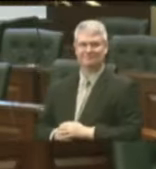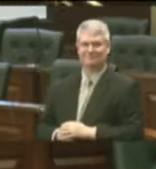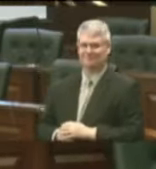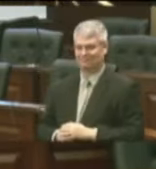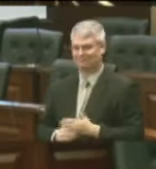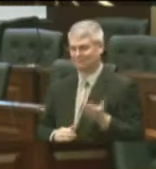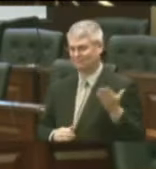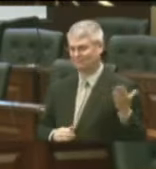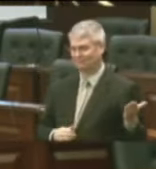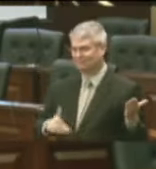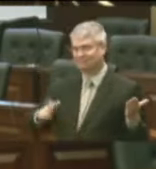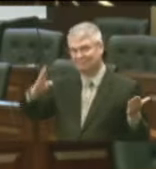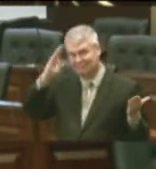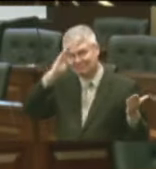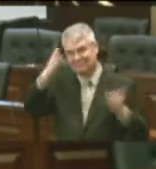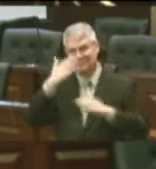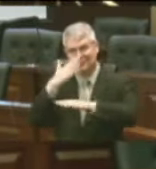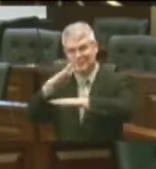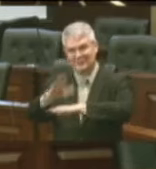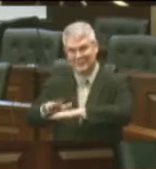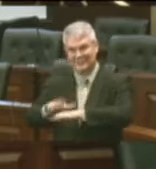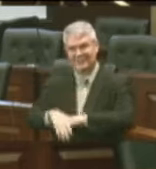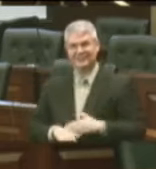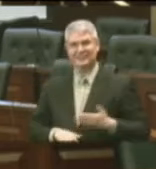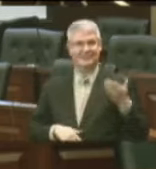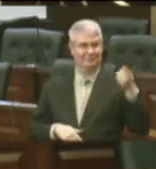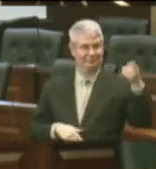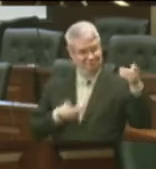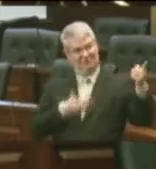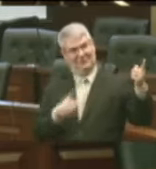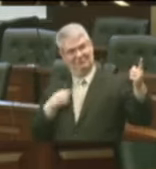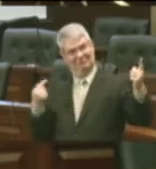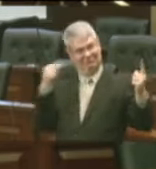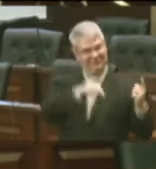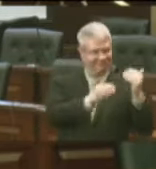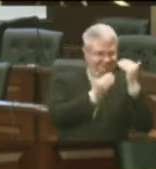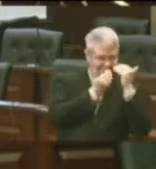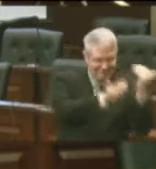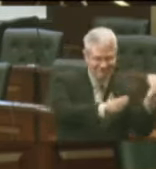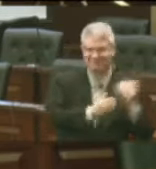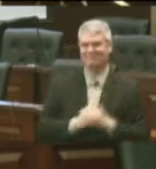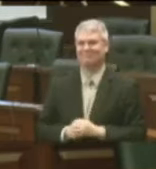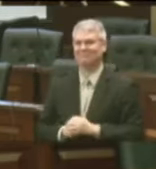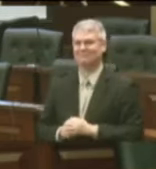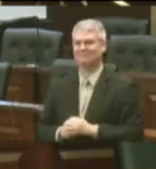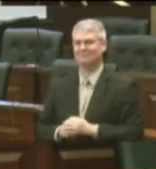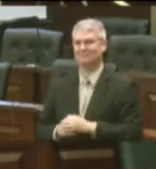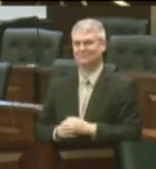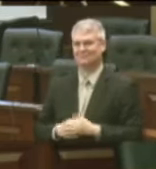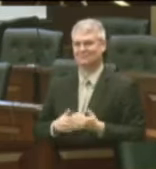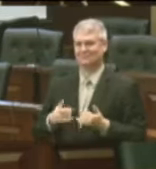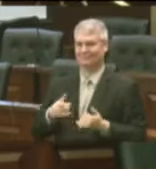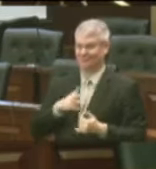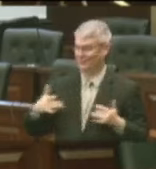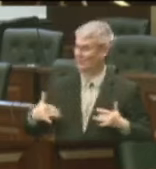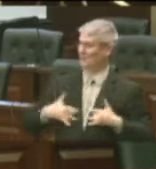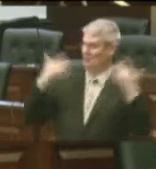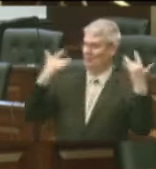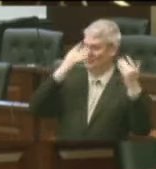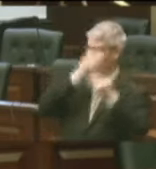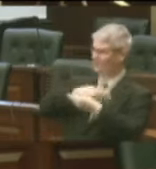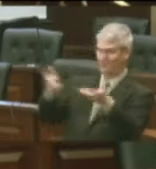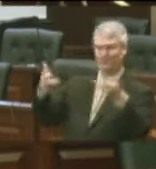Good afternoon, Governor. I want to thank you for the invitation to participate in today in the significant announcements that have been made.